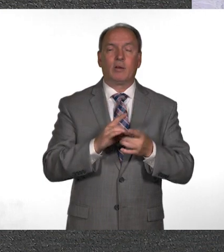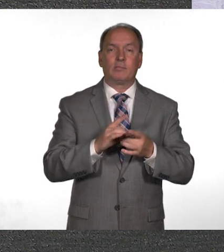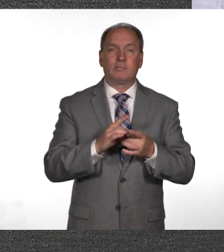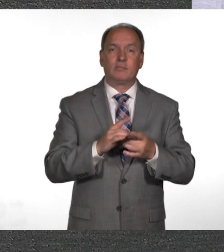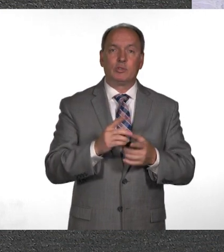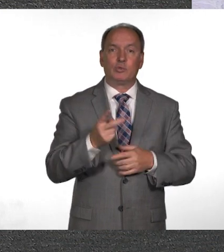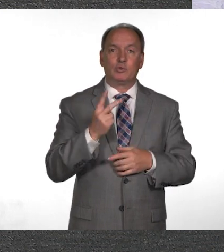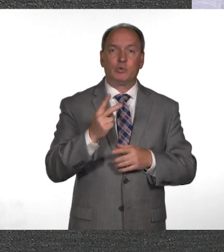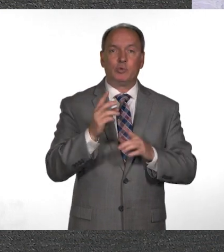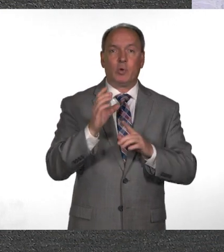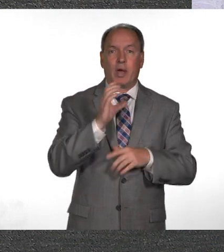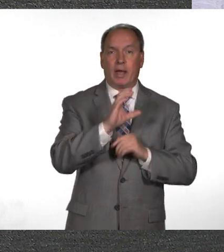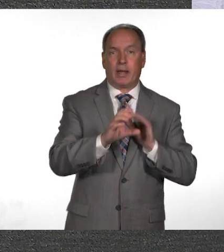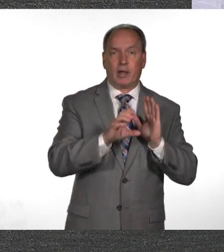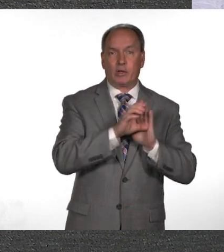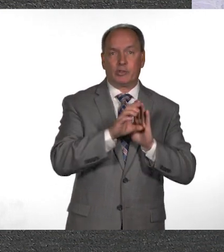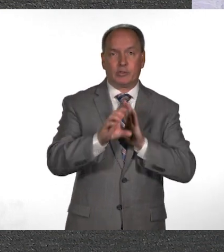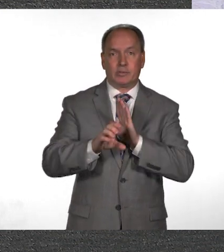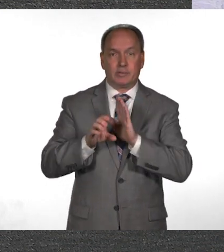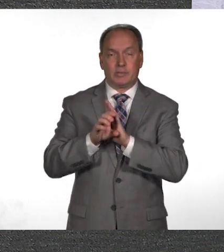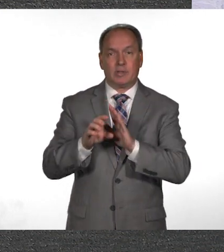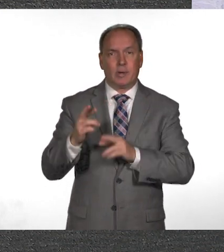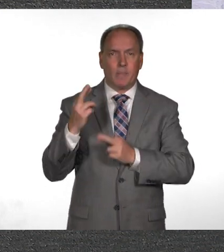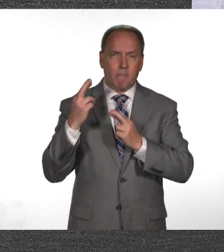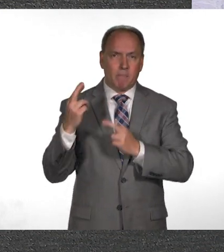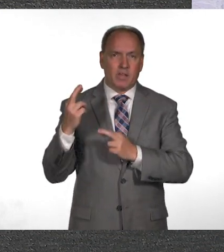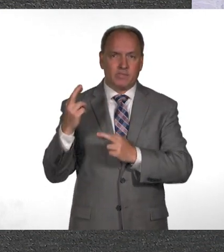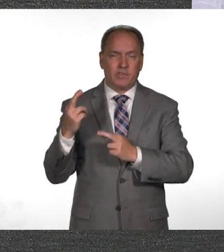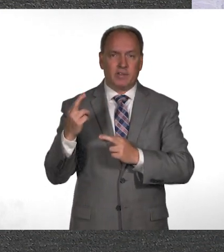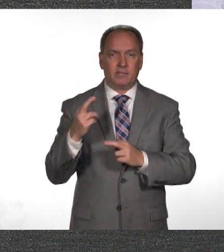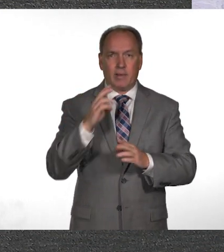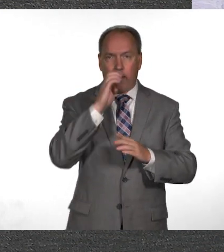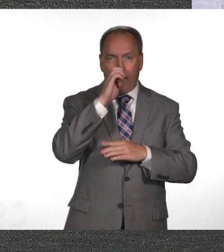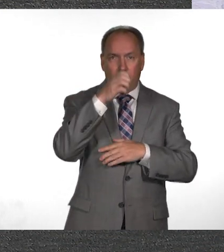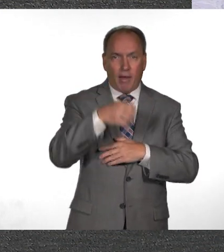best friends. Their names are Elephant and Piggy,